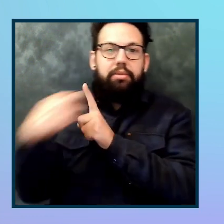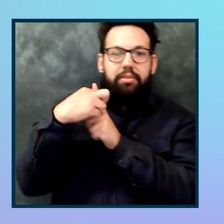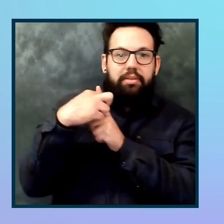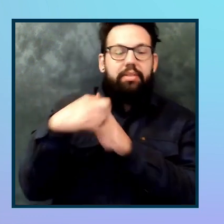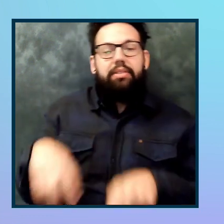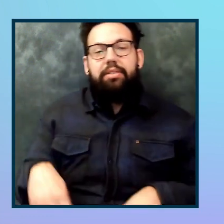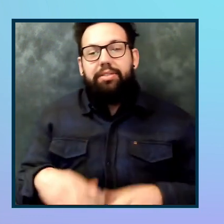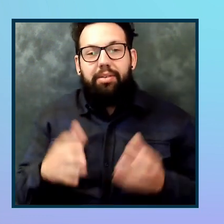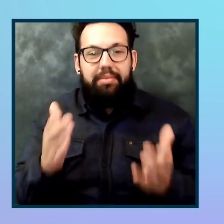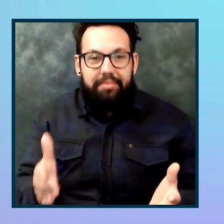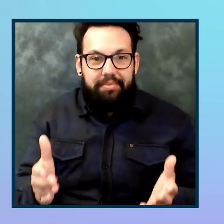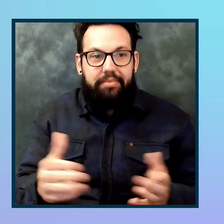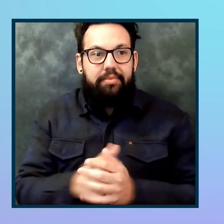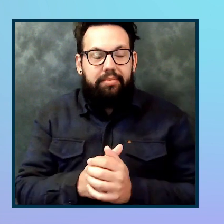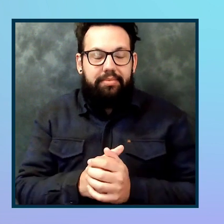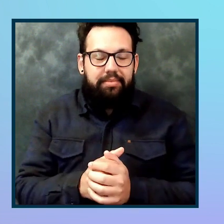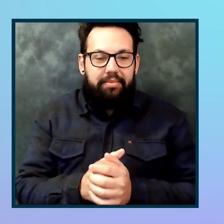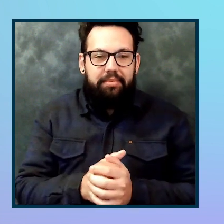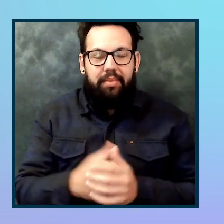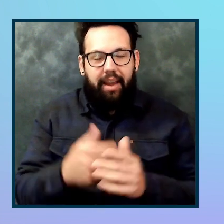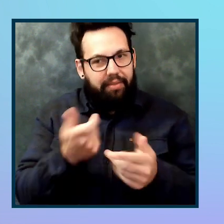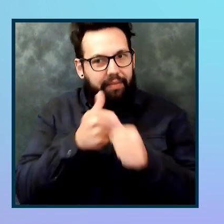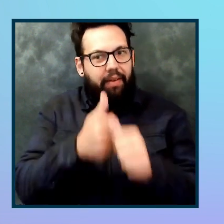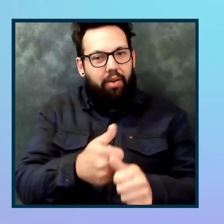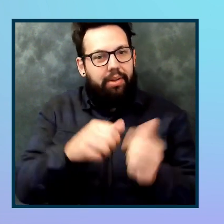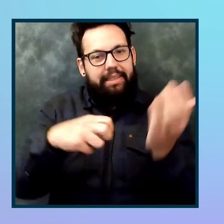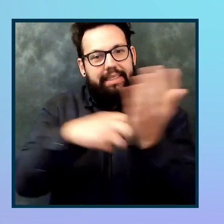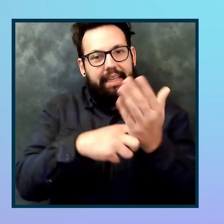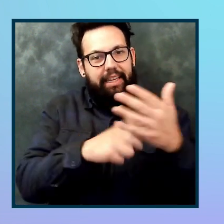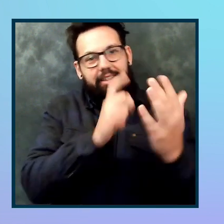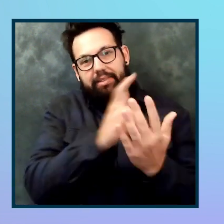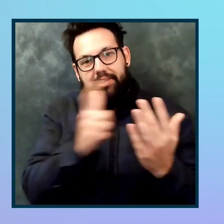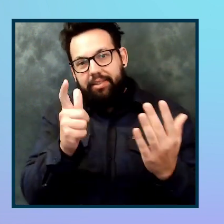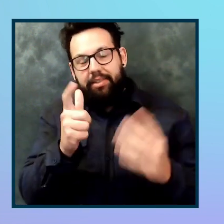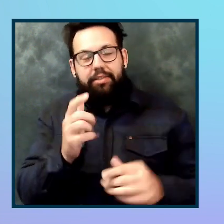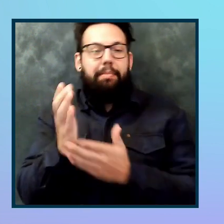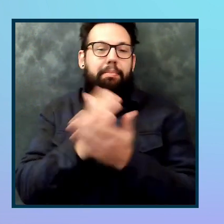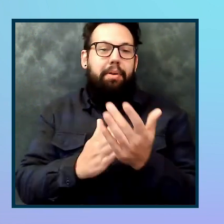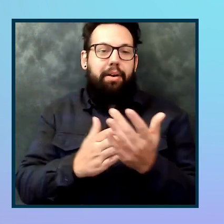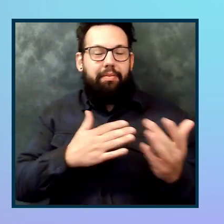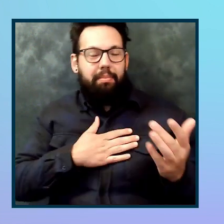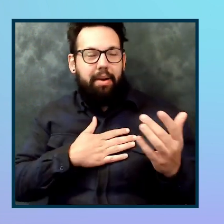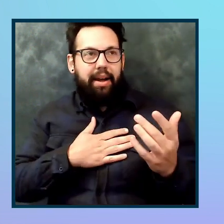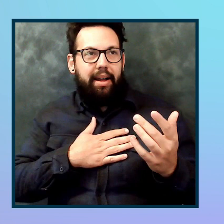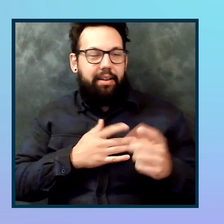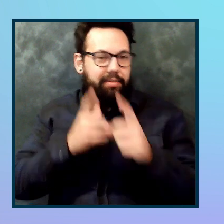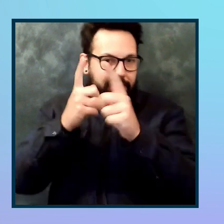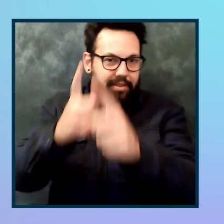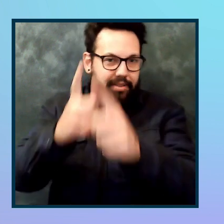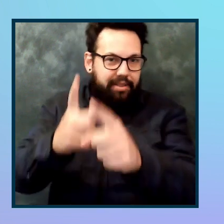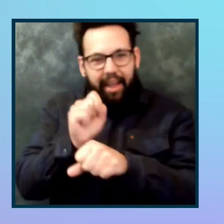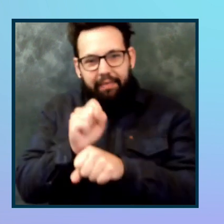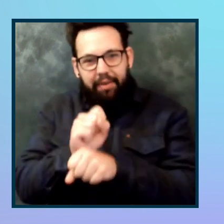unfortunately. So uh, part of the effort that we've been making, that I've been making, because I specialize mostly in accessibility